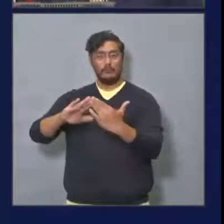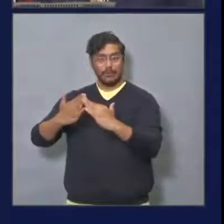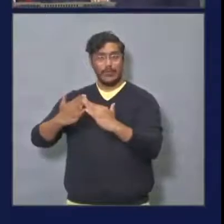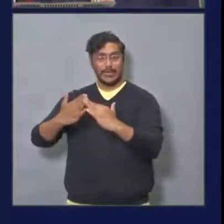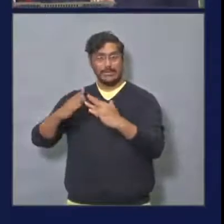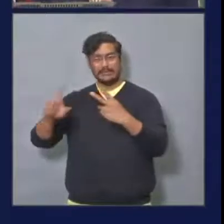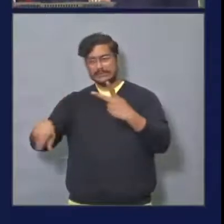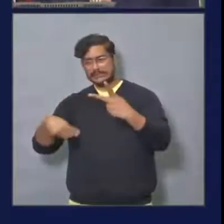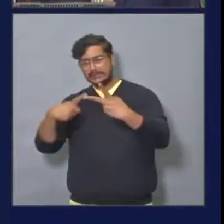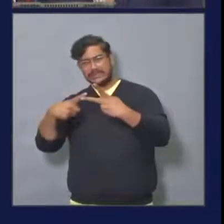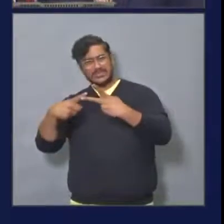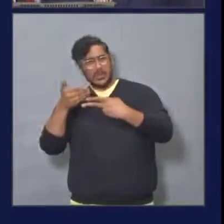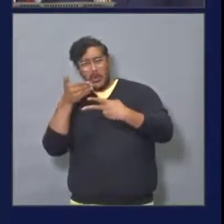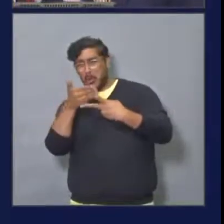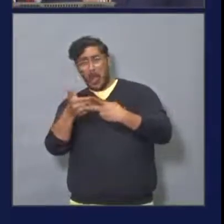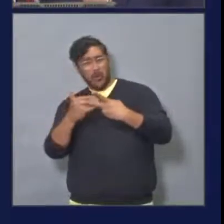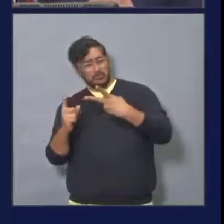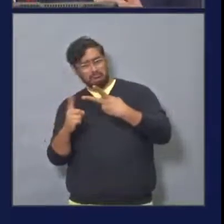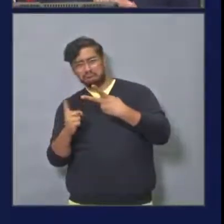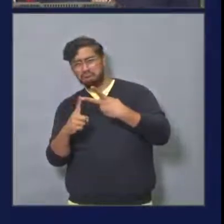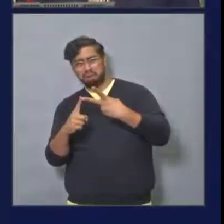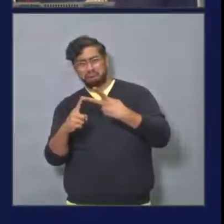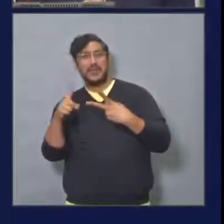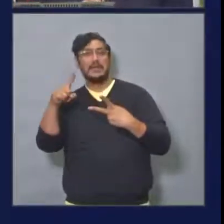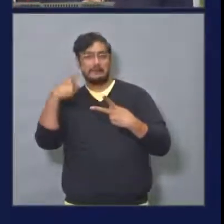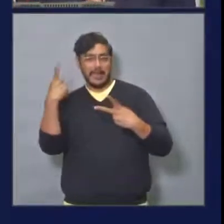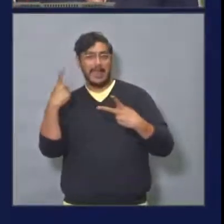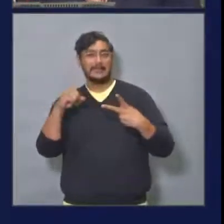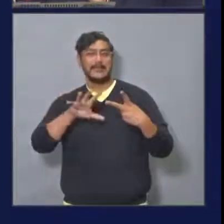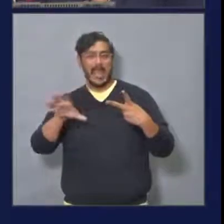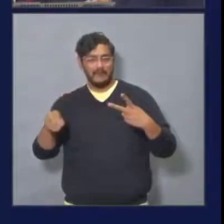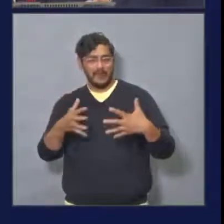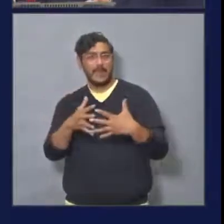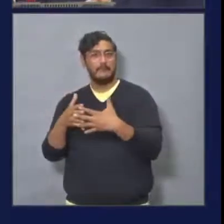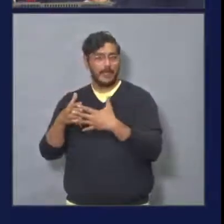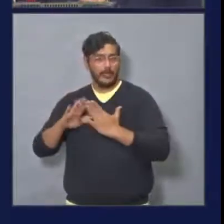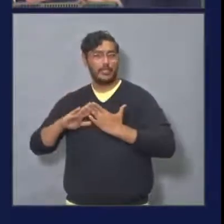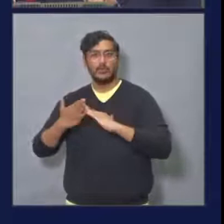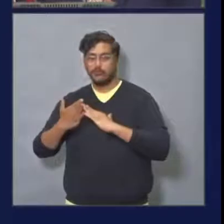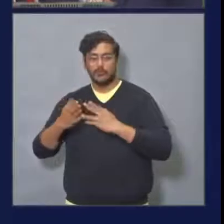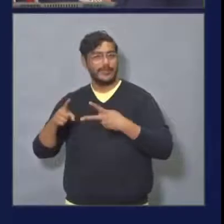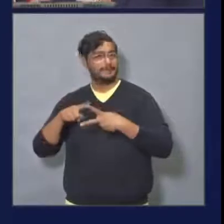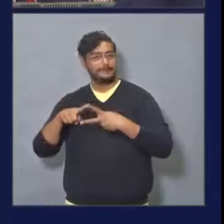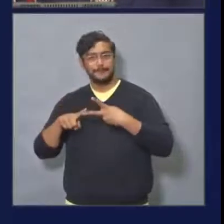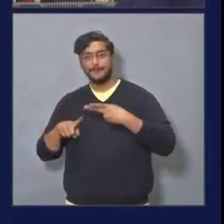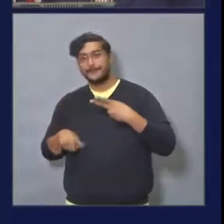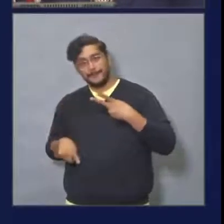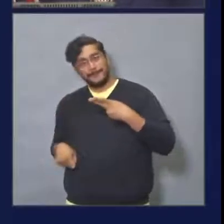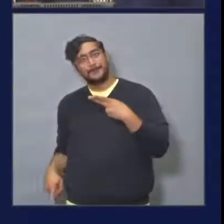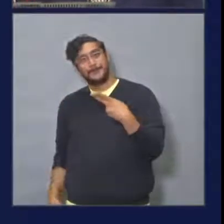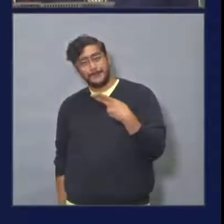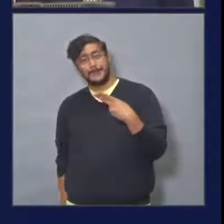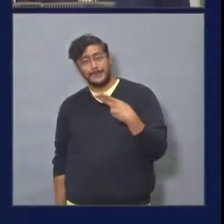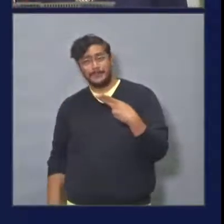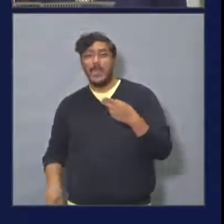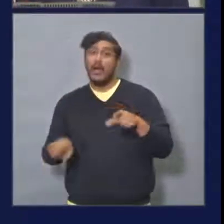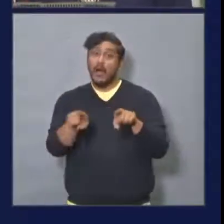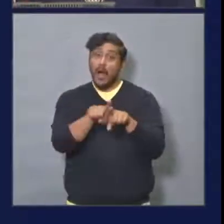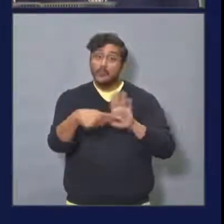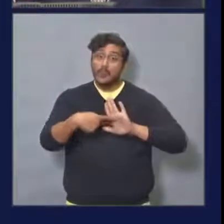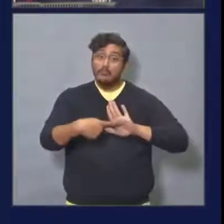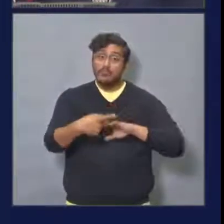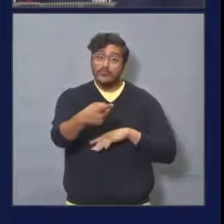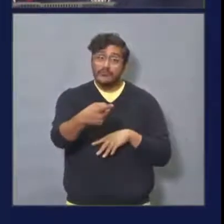followed very closely by the experience of blacks and African Americans. And it also shows that if you look